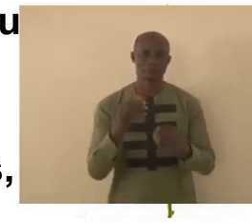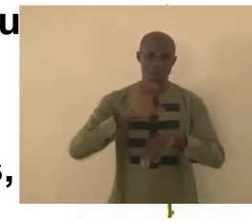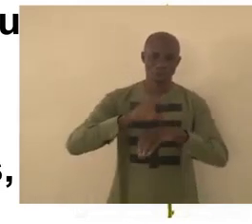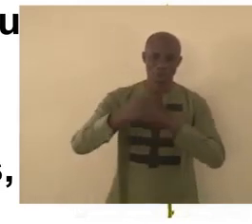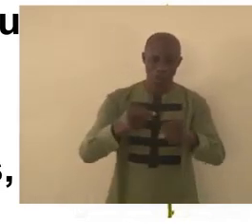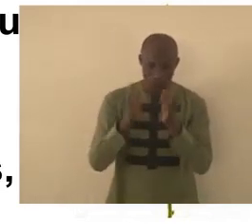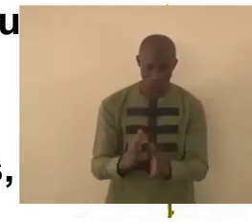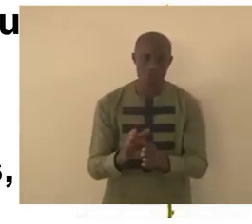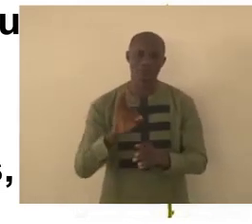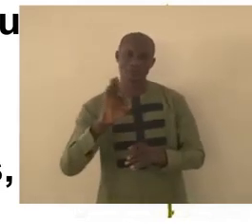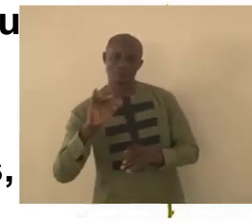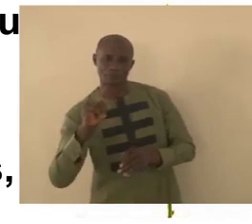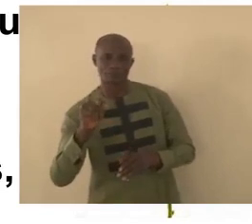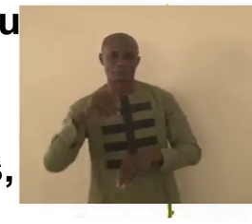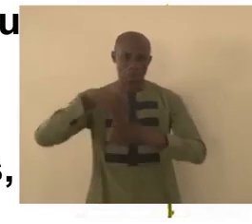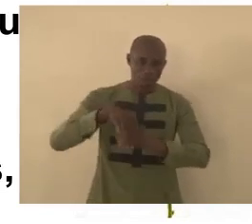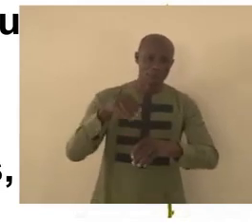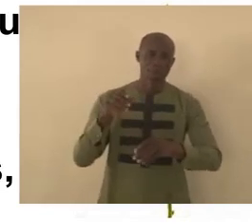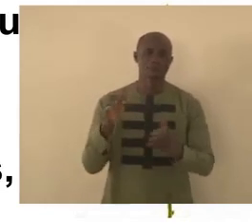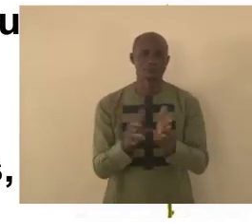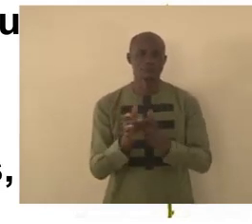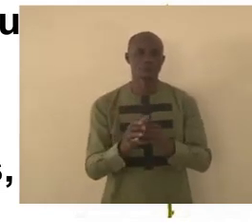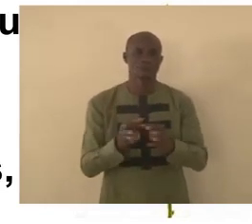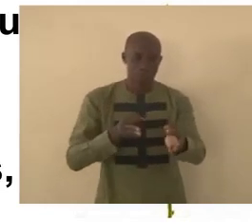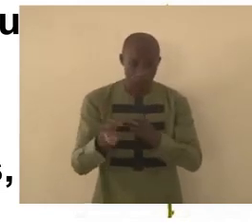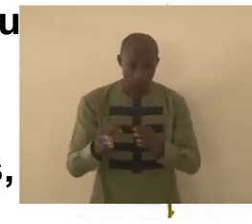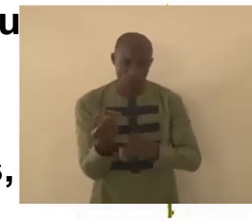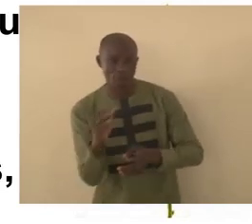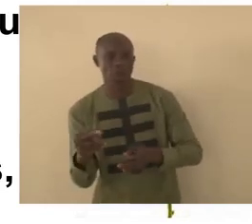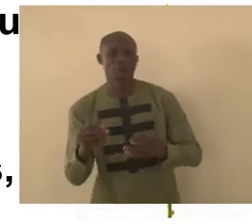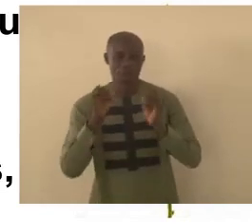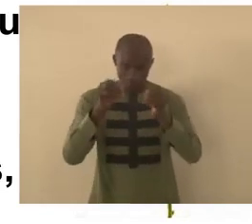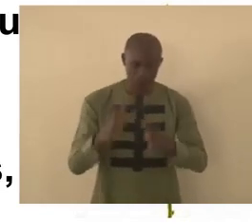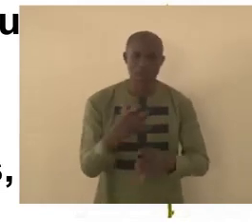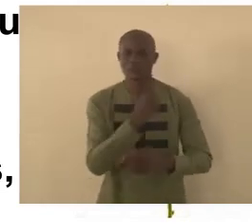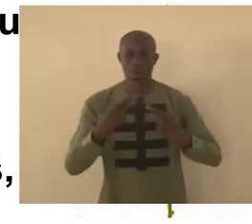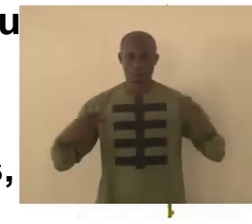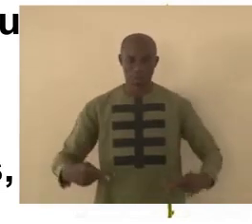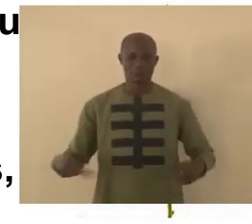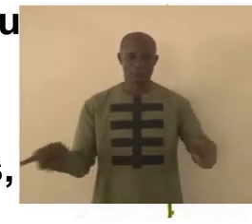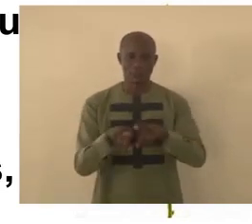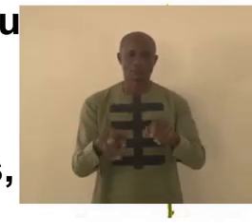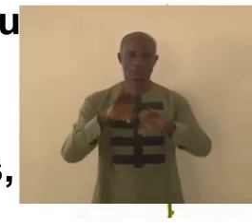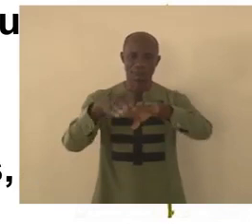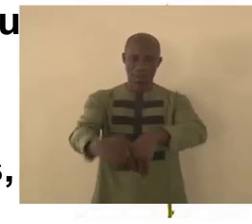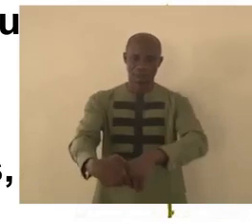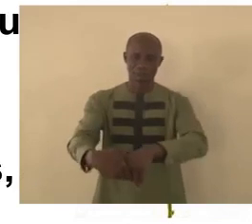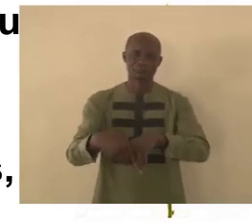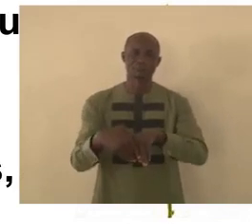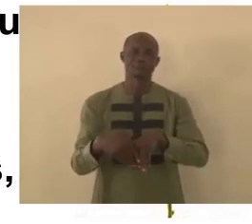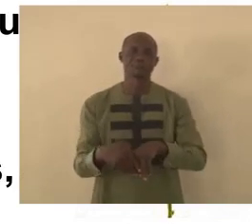Many churchgoers fit into Jesus' description of the scribes and Pharisees as